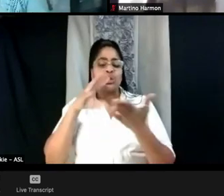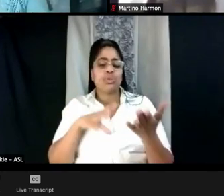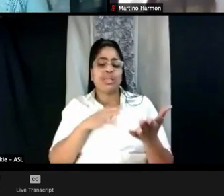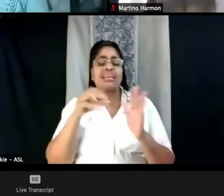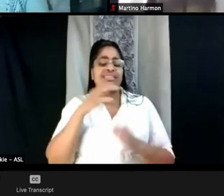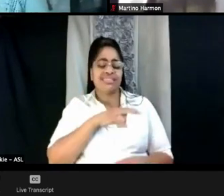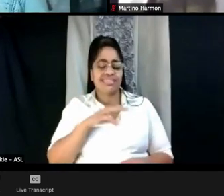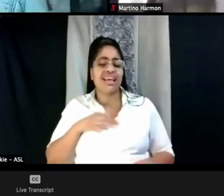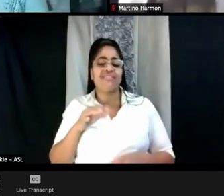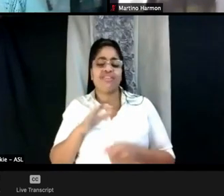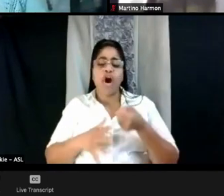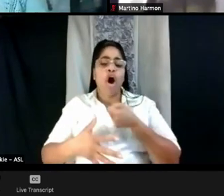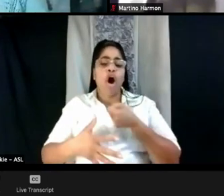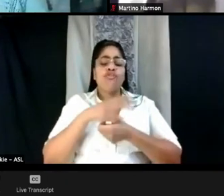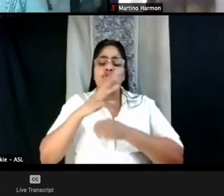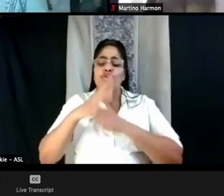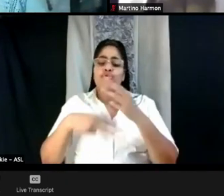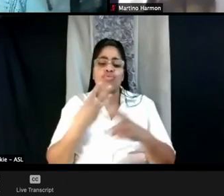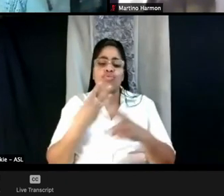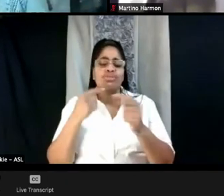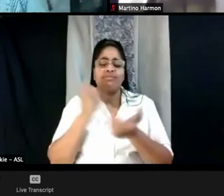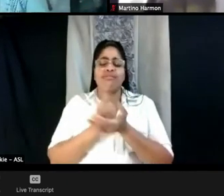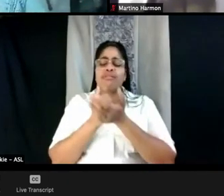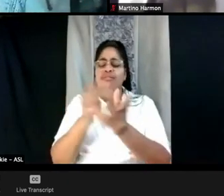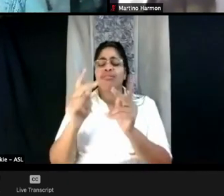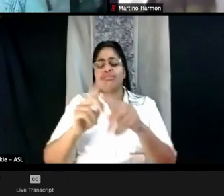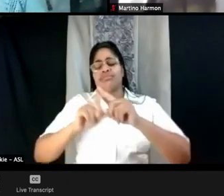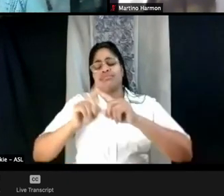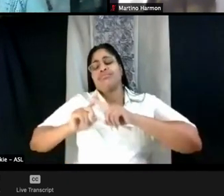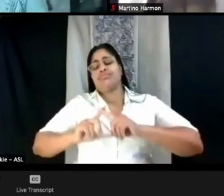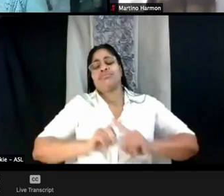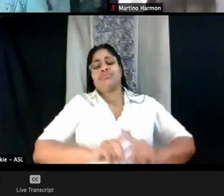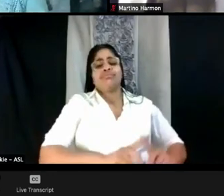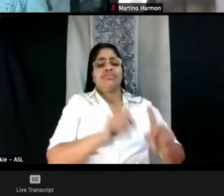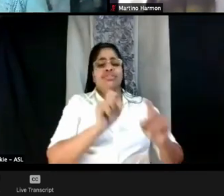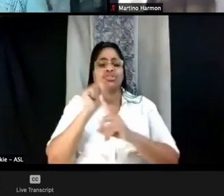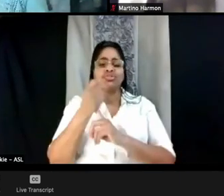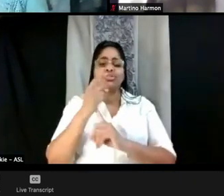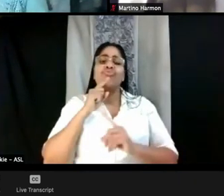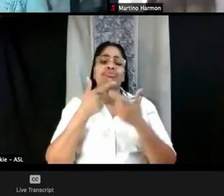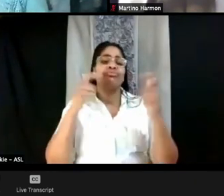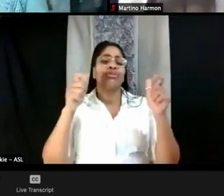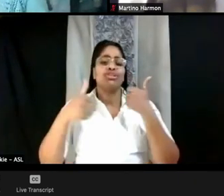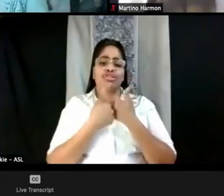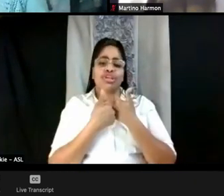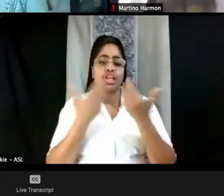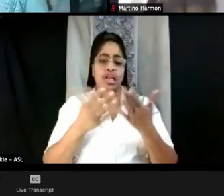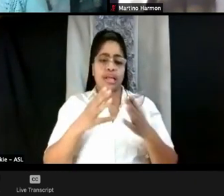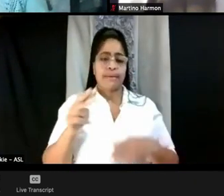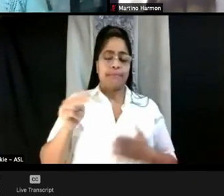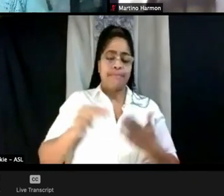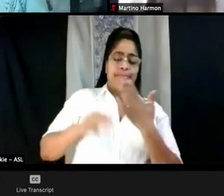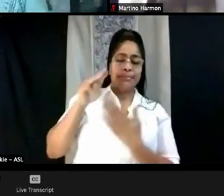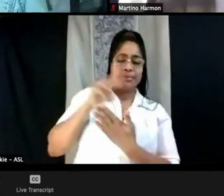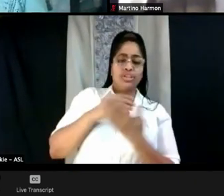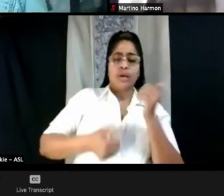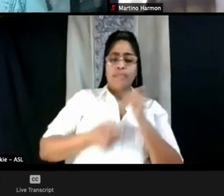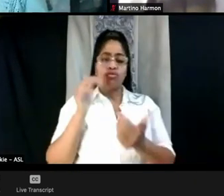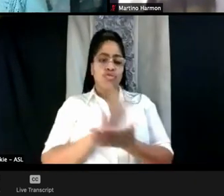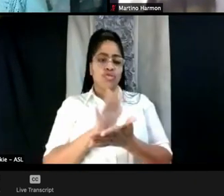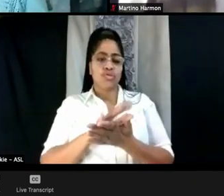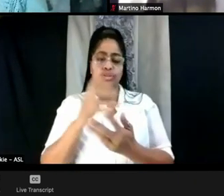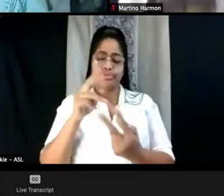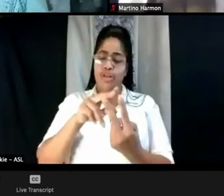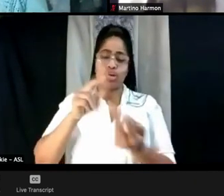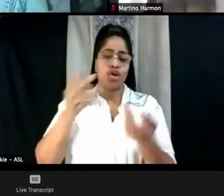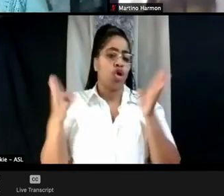So trying to help people in so many different situations is a big challenge. Here in Michigan, most of the schools are either